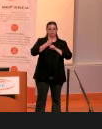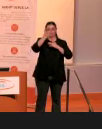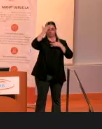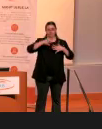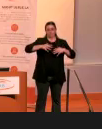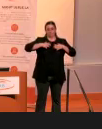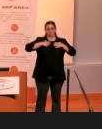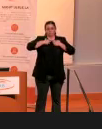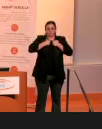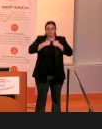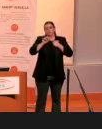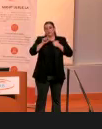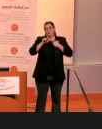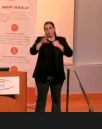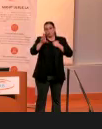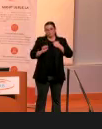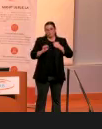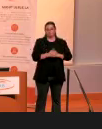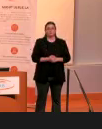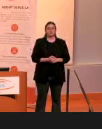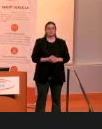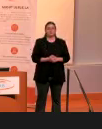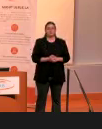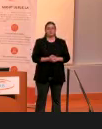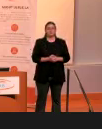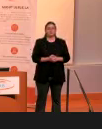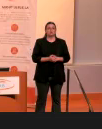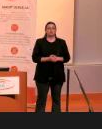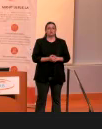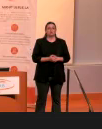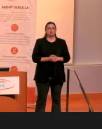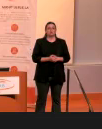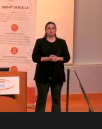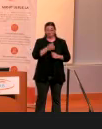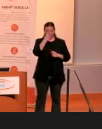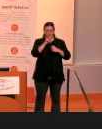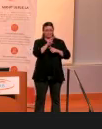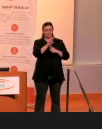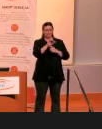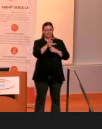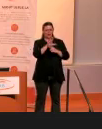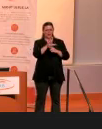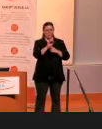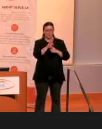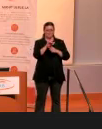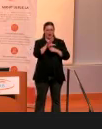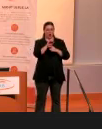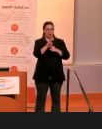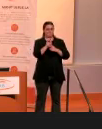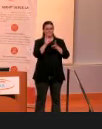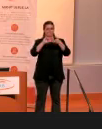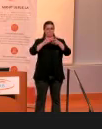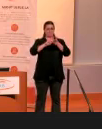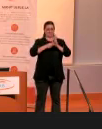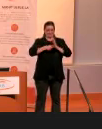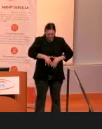promoting lupus. So the microbiome is gut bacteria,